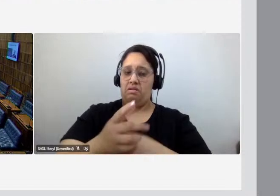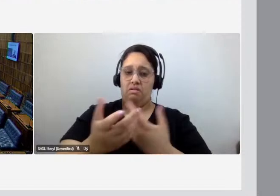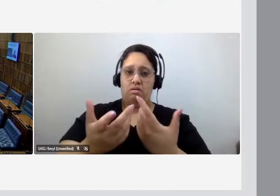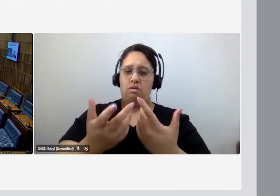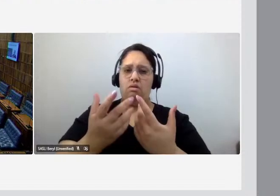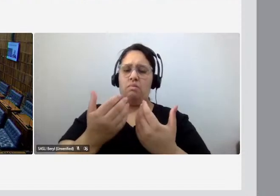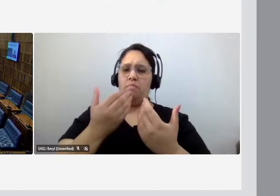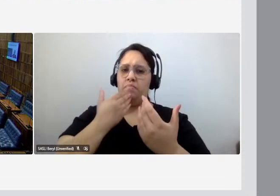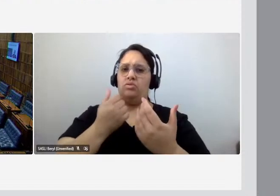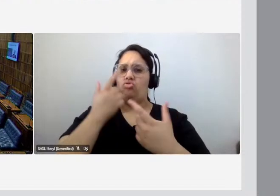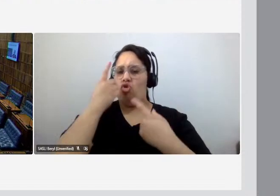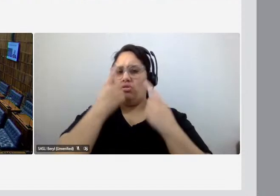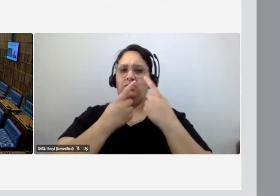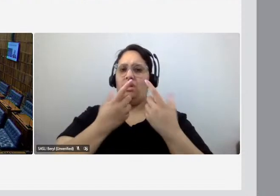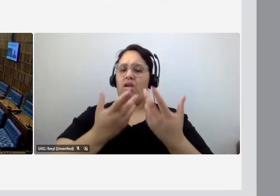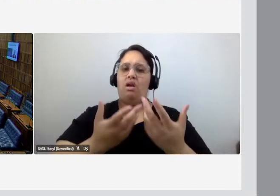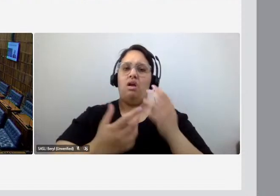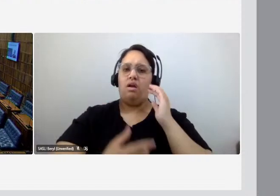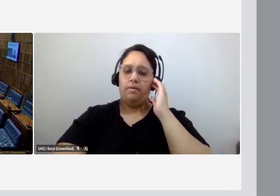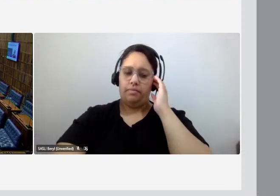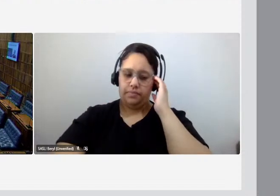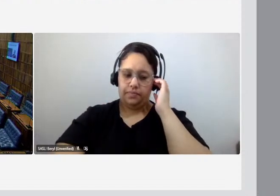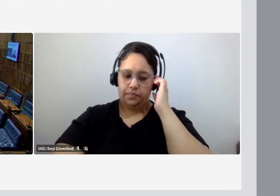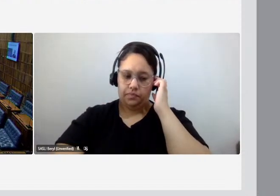you consider one?